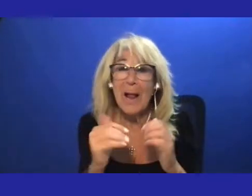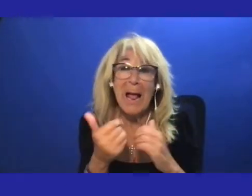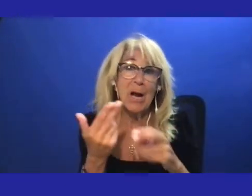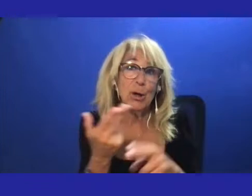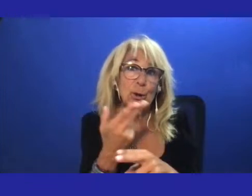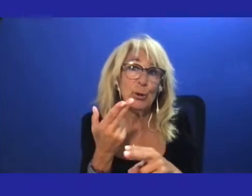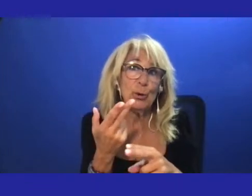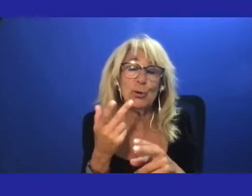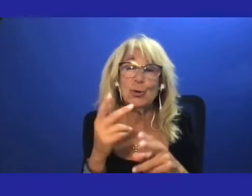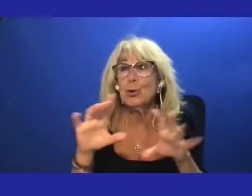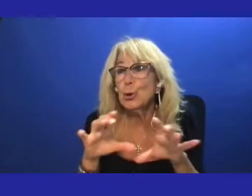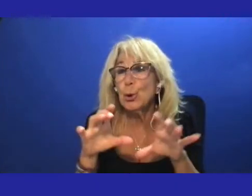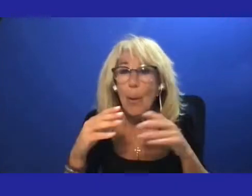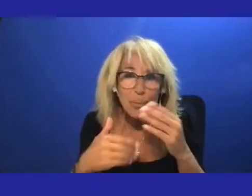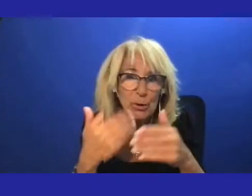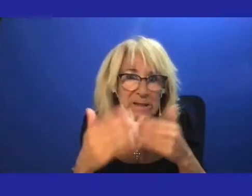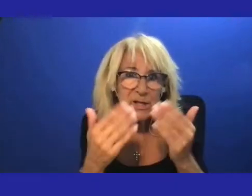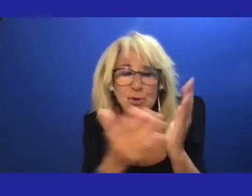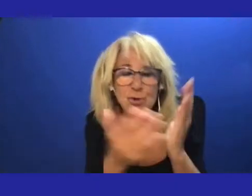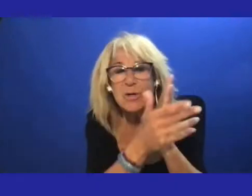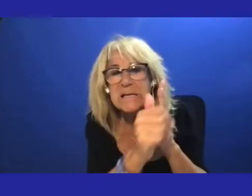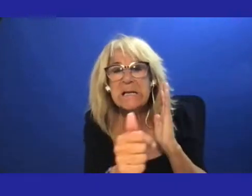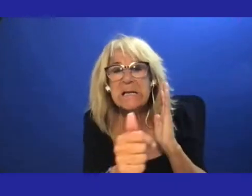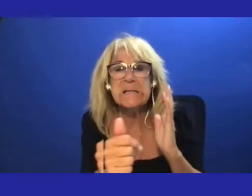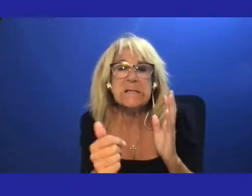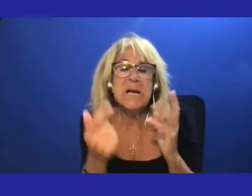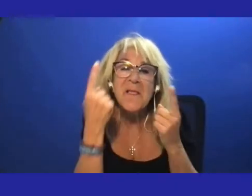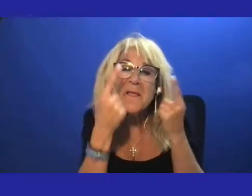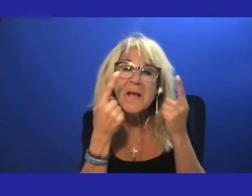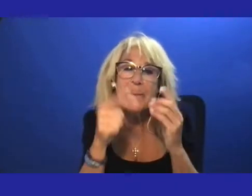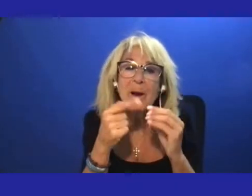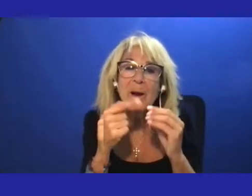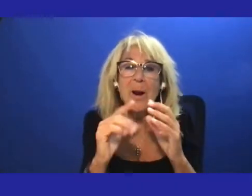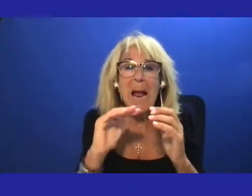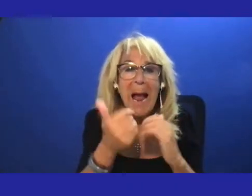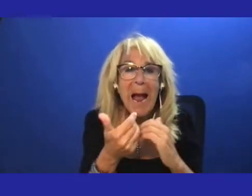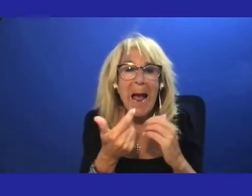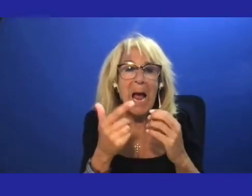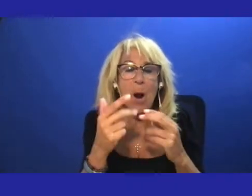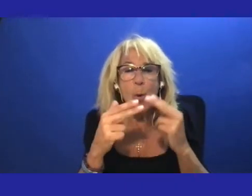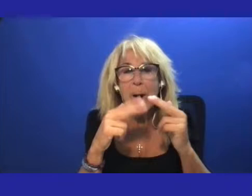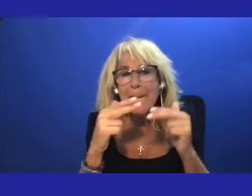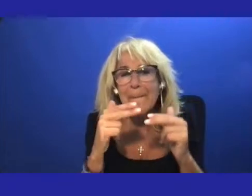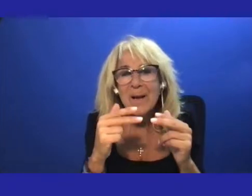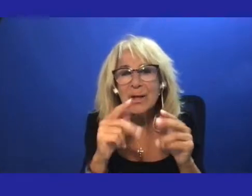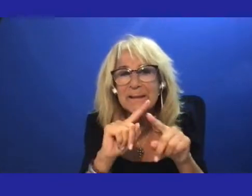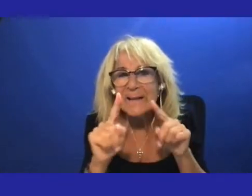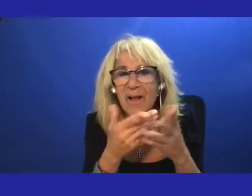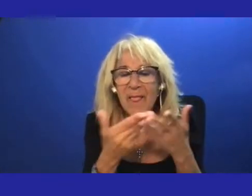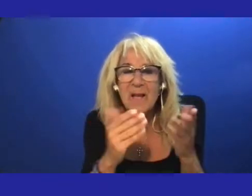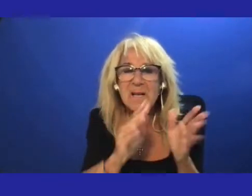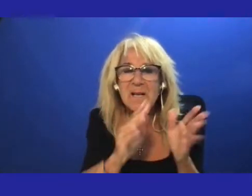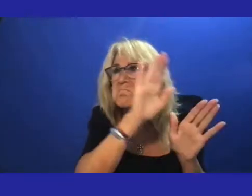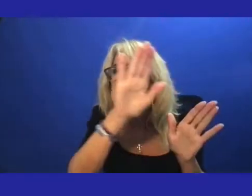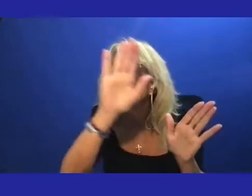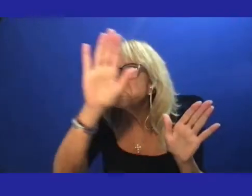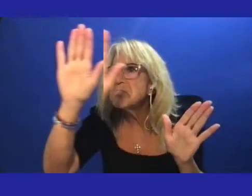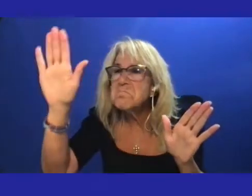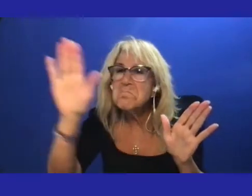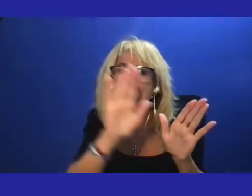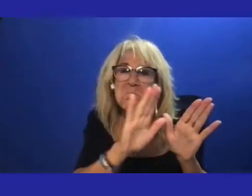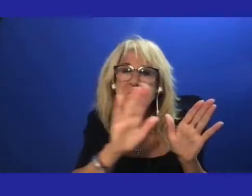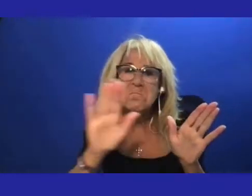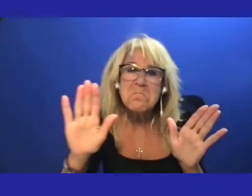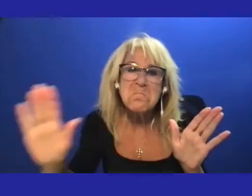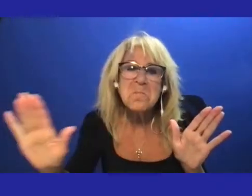We can do it to actually think about how we build spaces. We do things like doing a secret shop room where we go